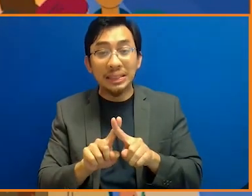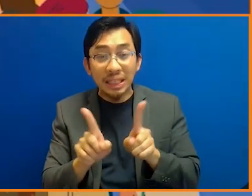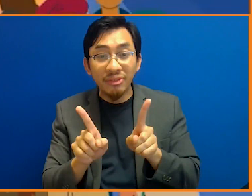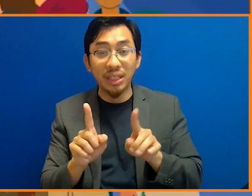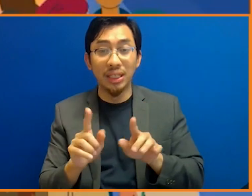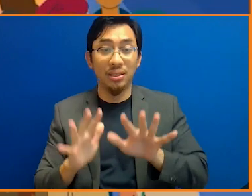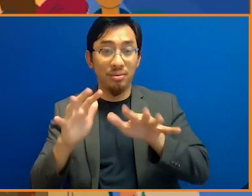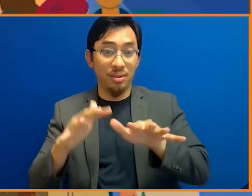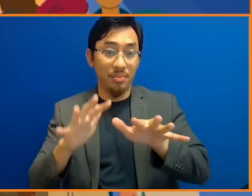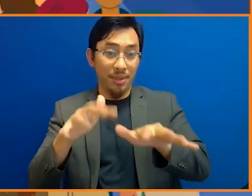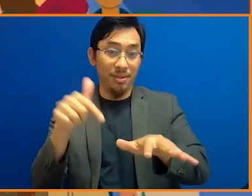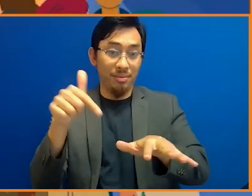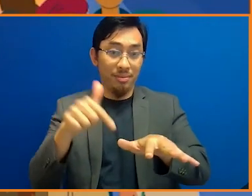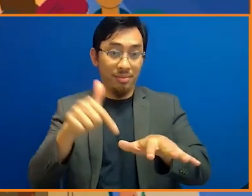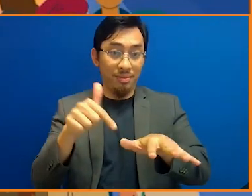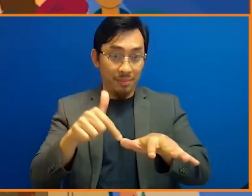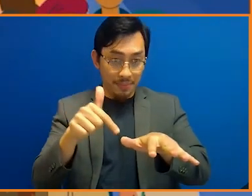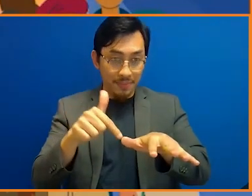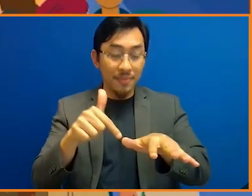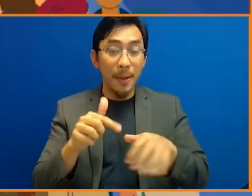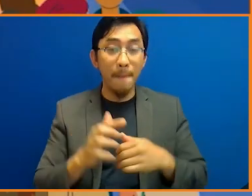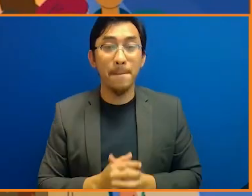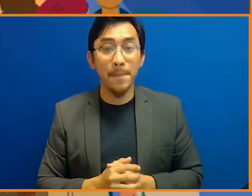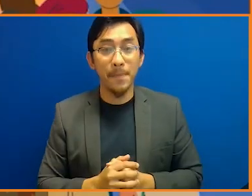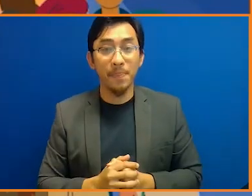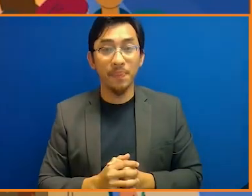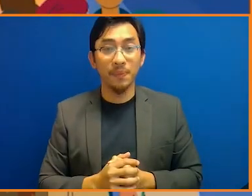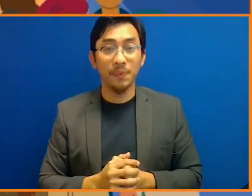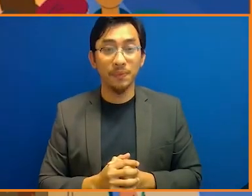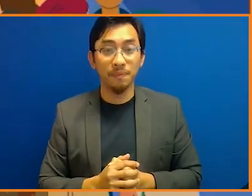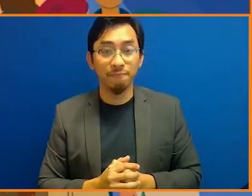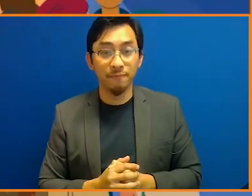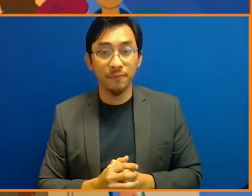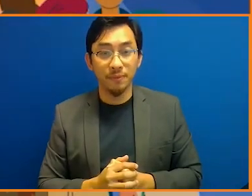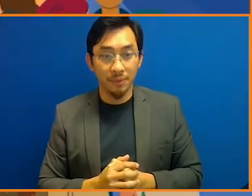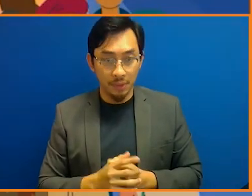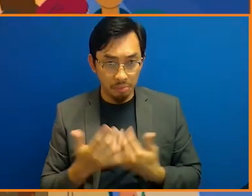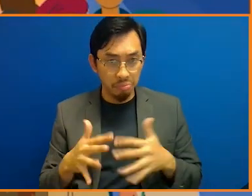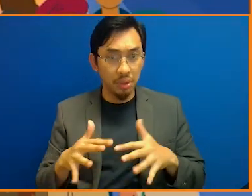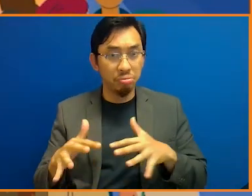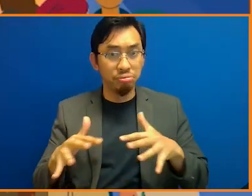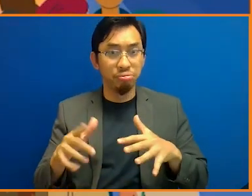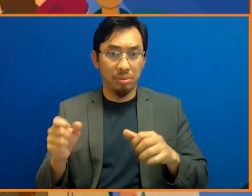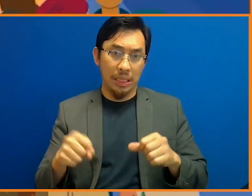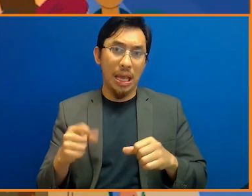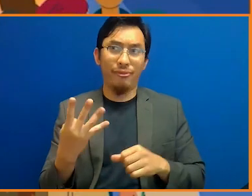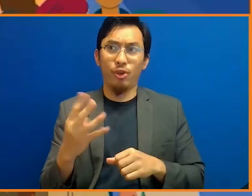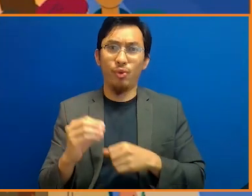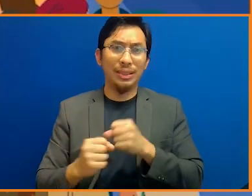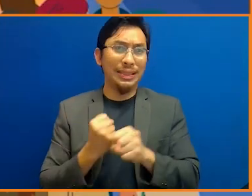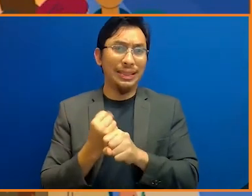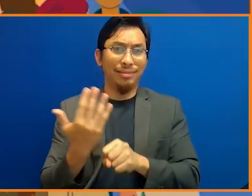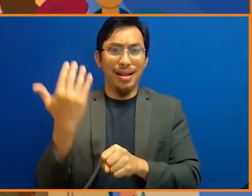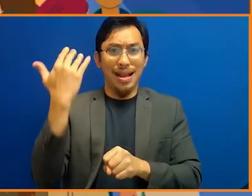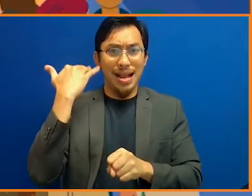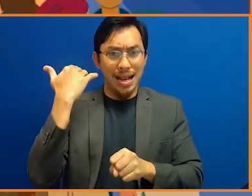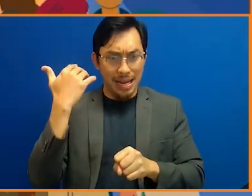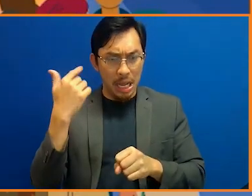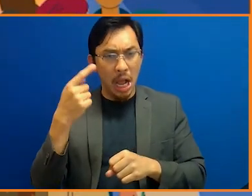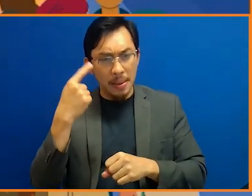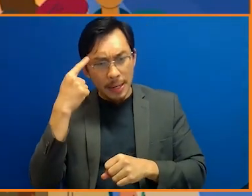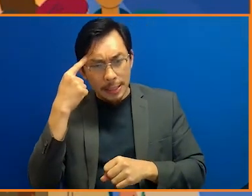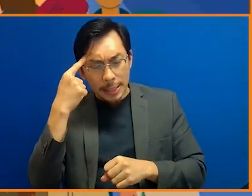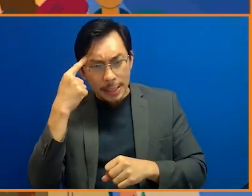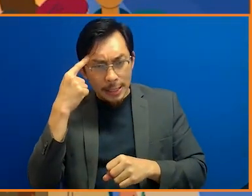but we have another cycle of small tsunami and small earthquake that could happen every 40 years.